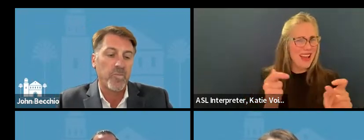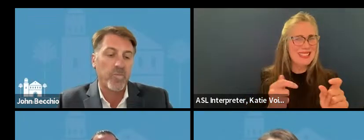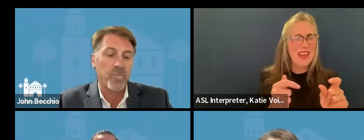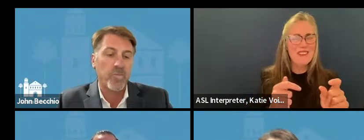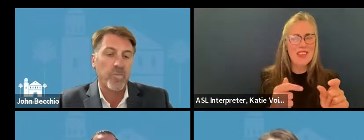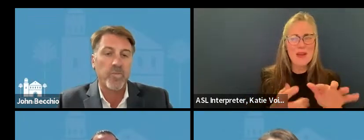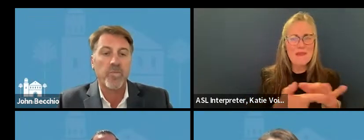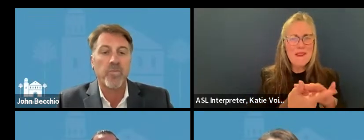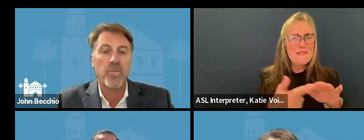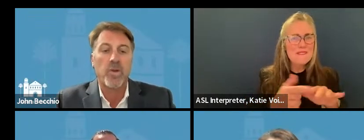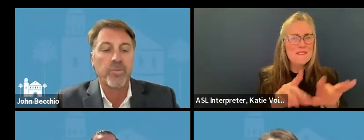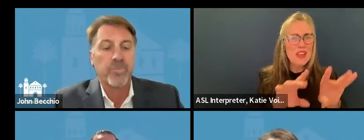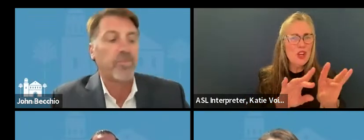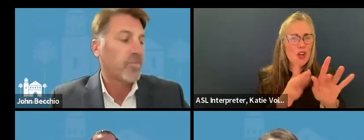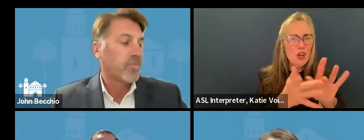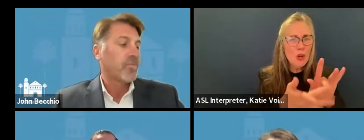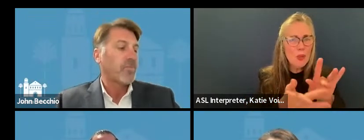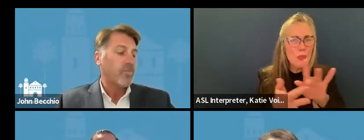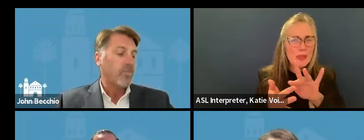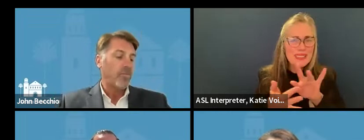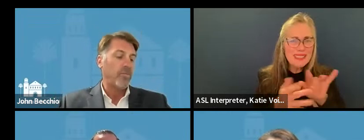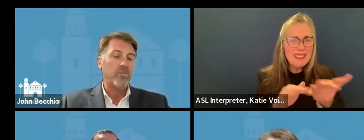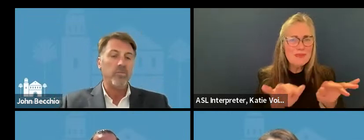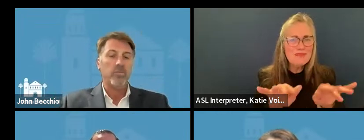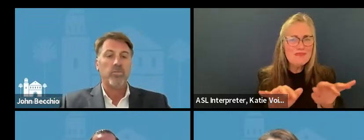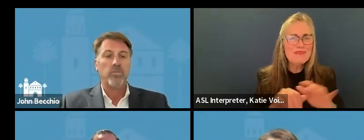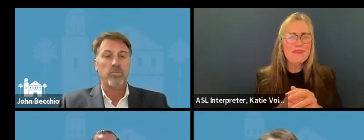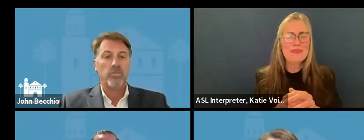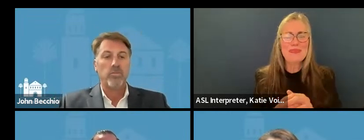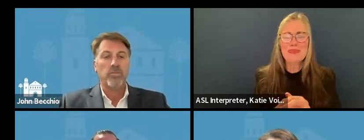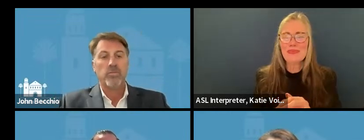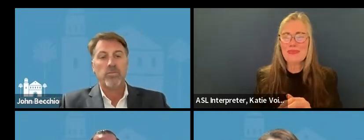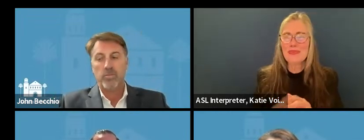Board members, any comments and questions?